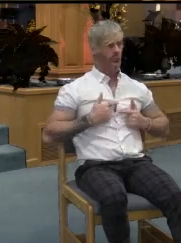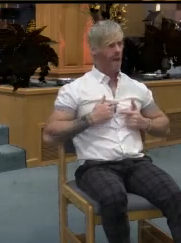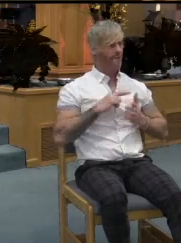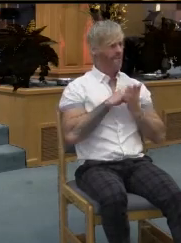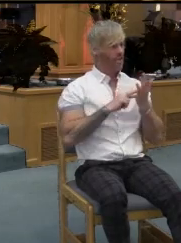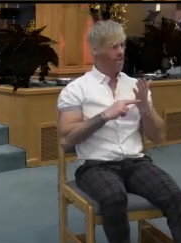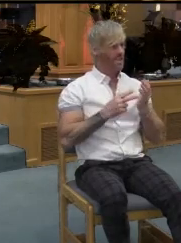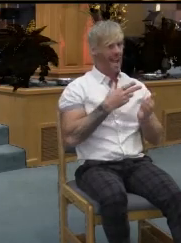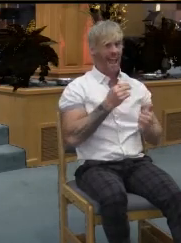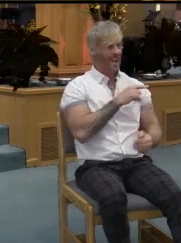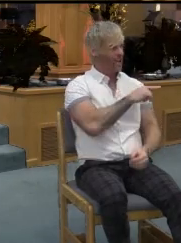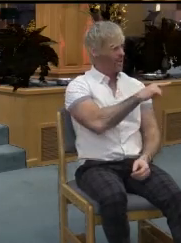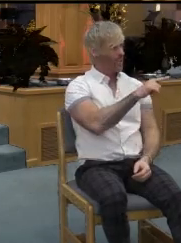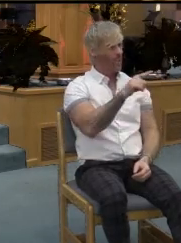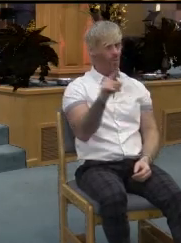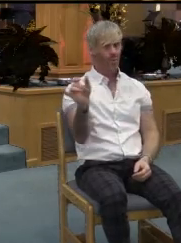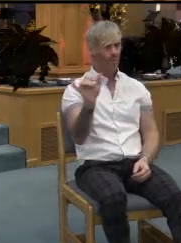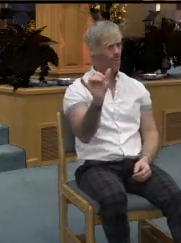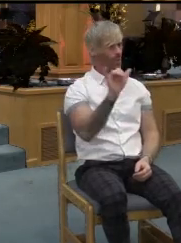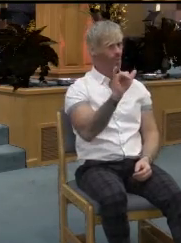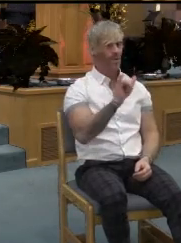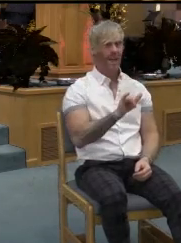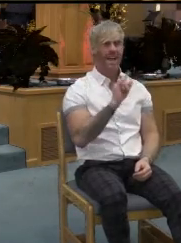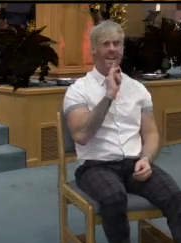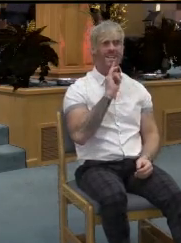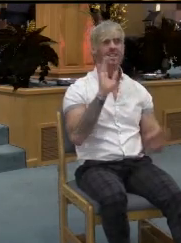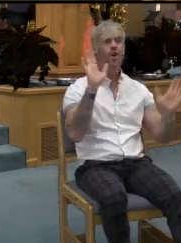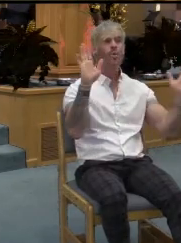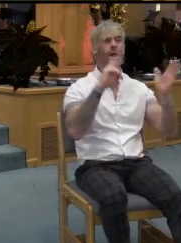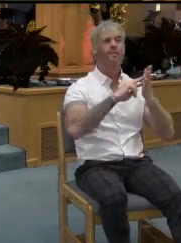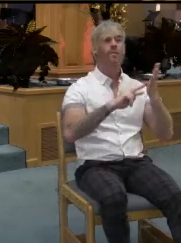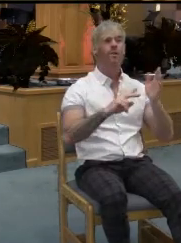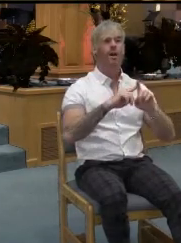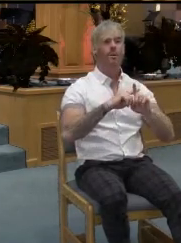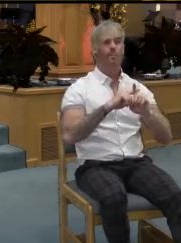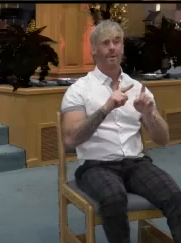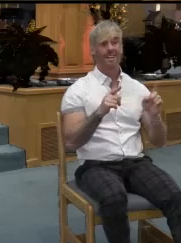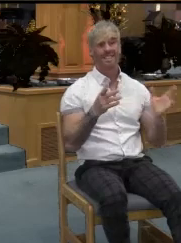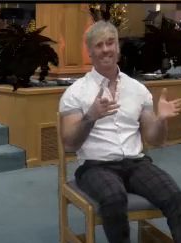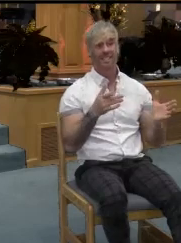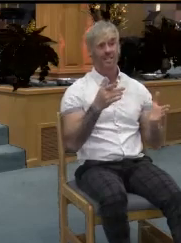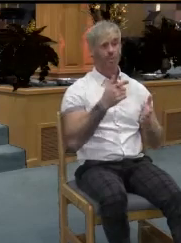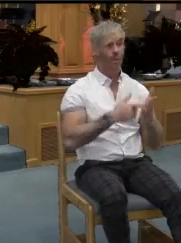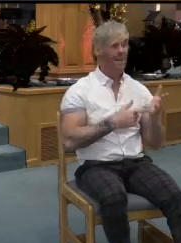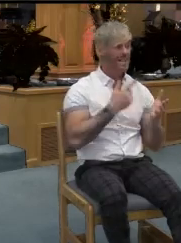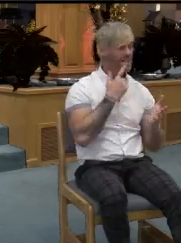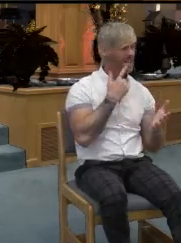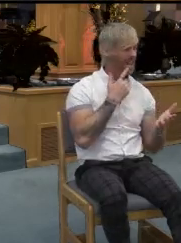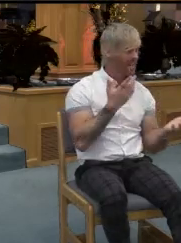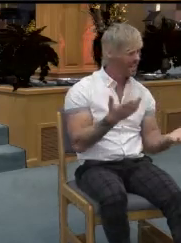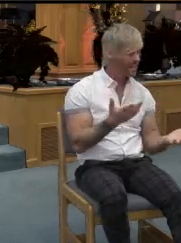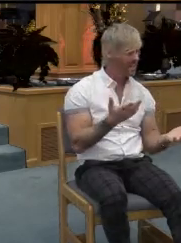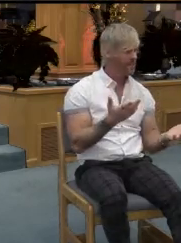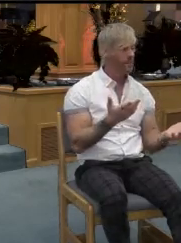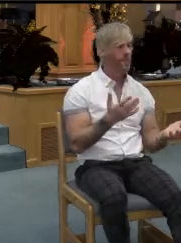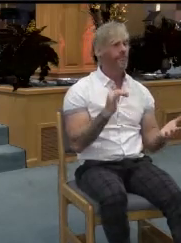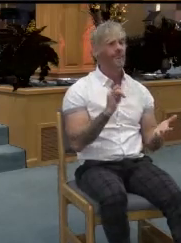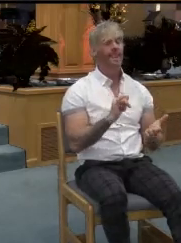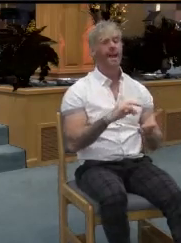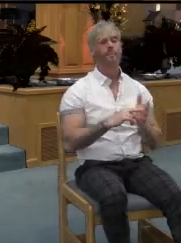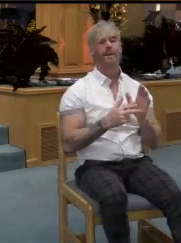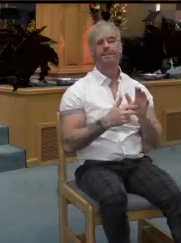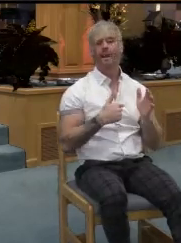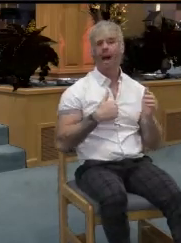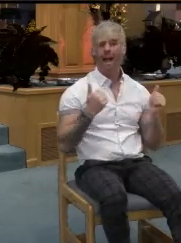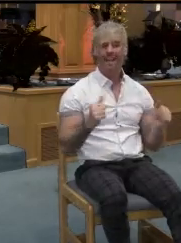well. It's a great verse. But you know, literally, what he is saying here, look, this literally reads, I can